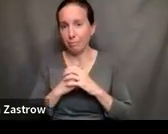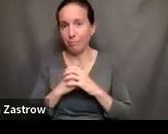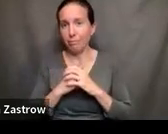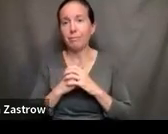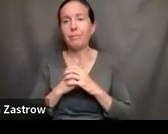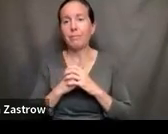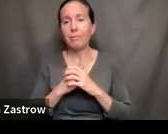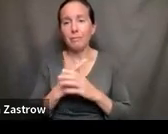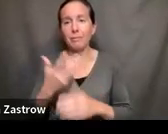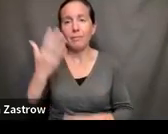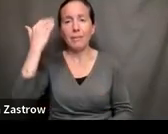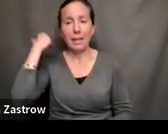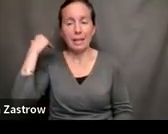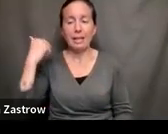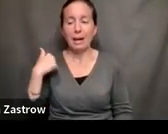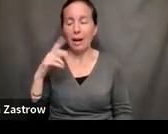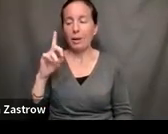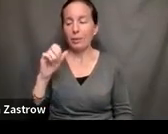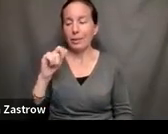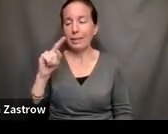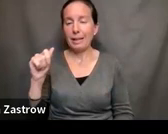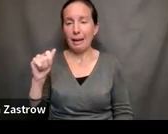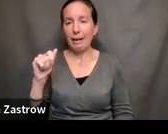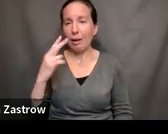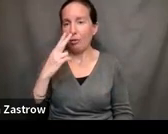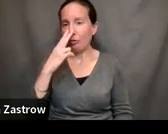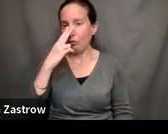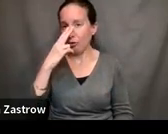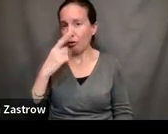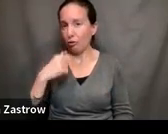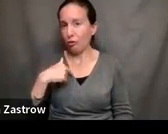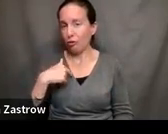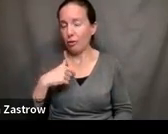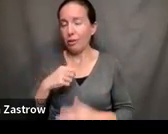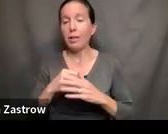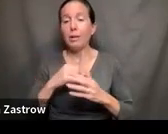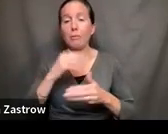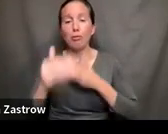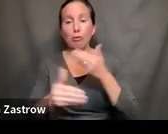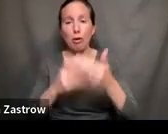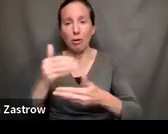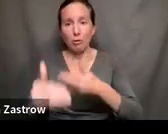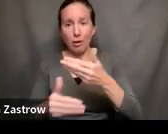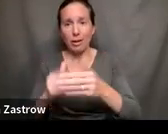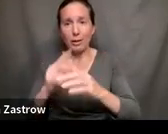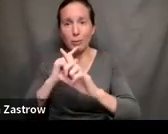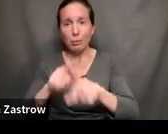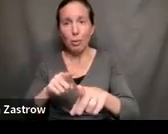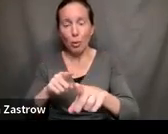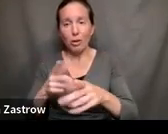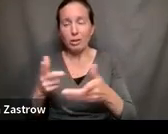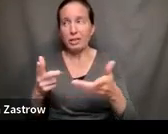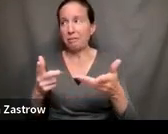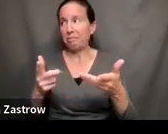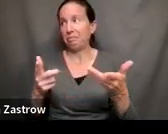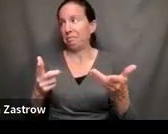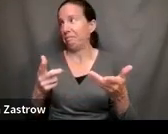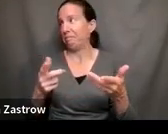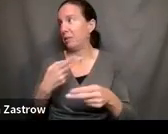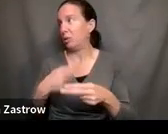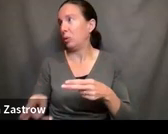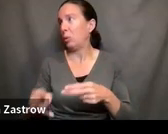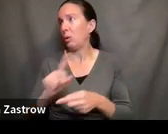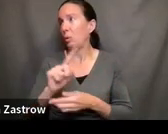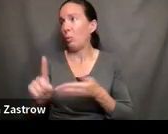I was kind of a data freak, but when I did progress reports, it took me like maybe an hour